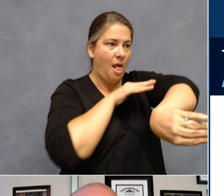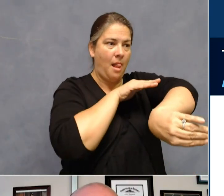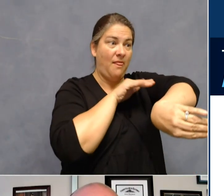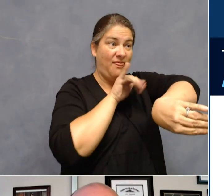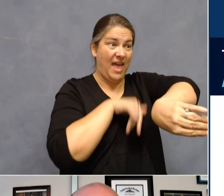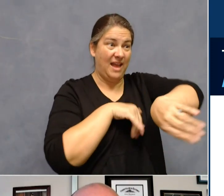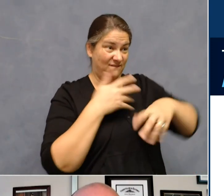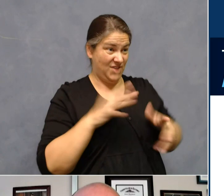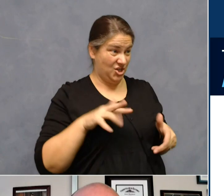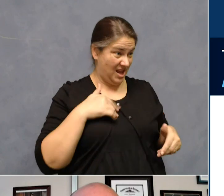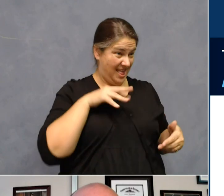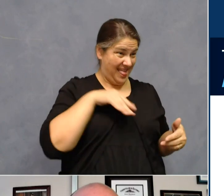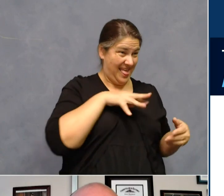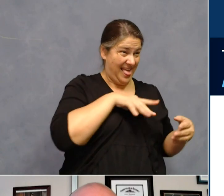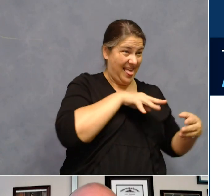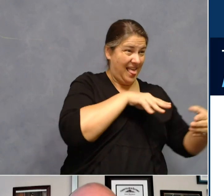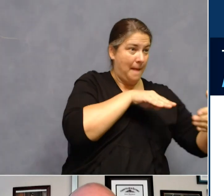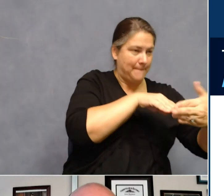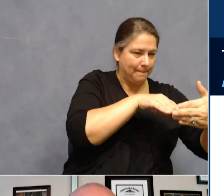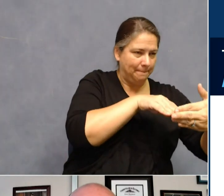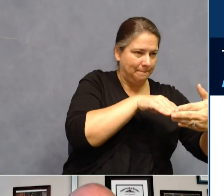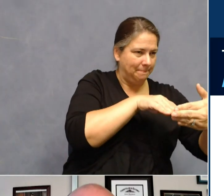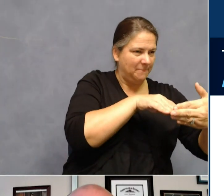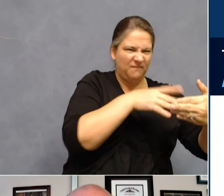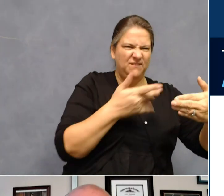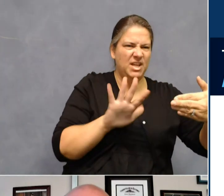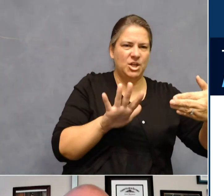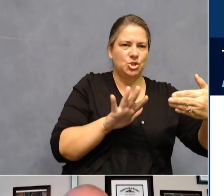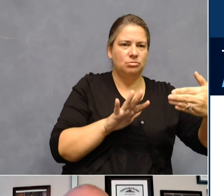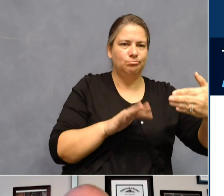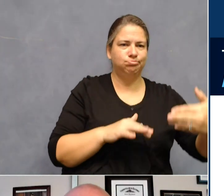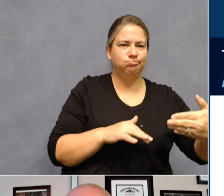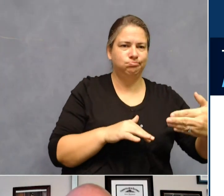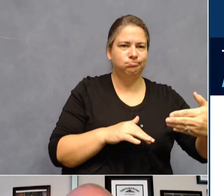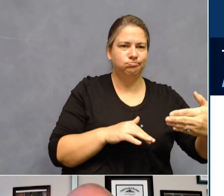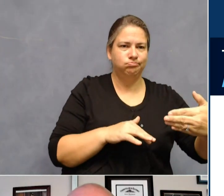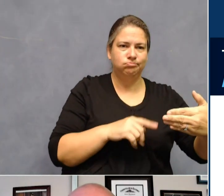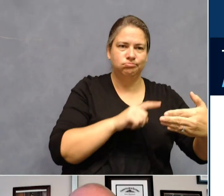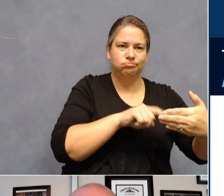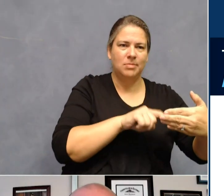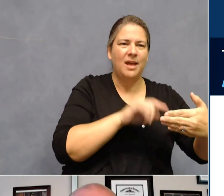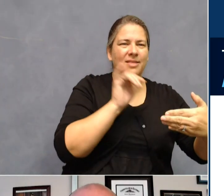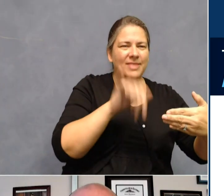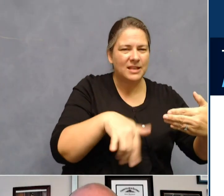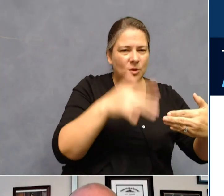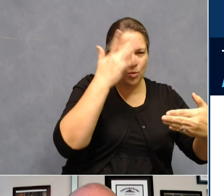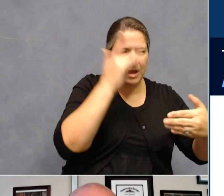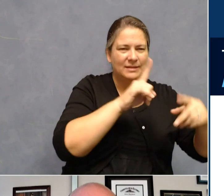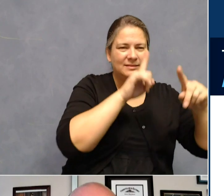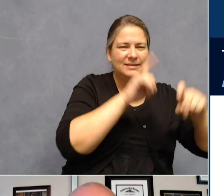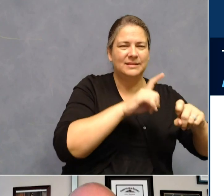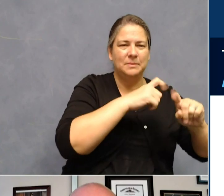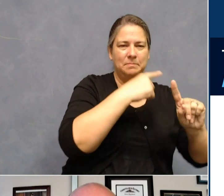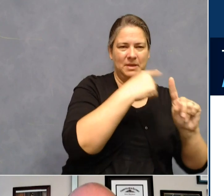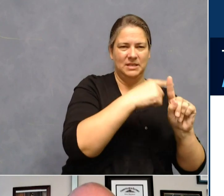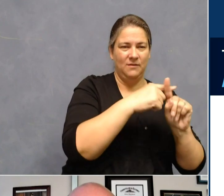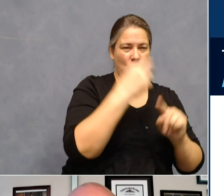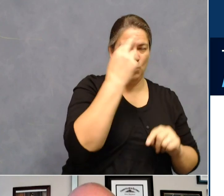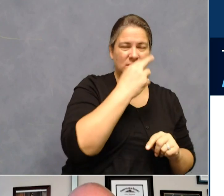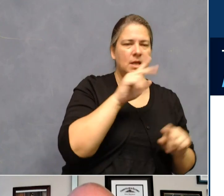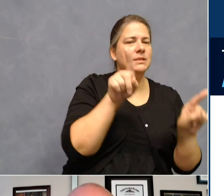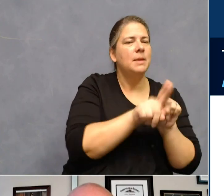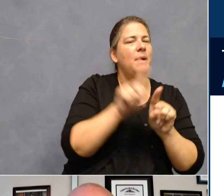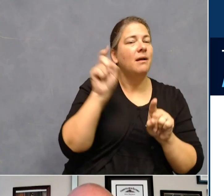they were to have been infected by it. So that's why we use test positivity, is to see, are we testing